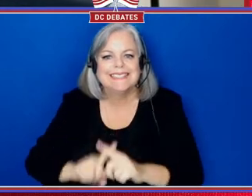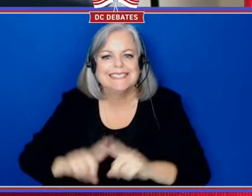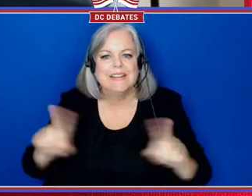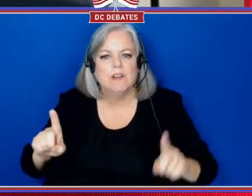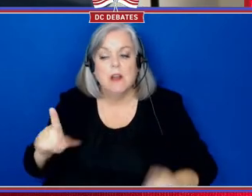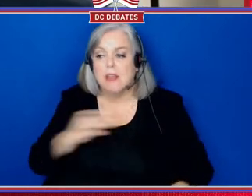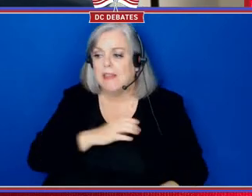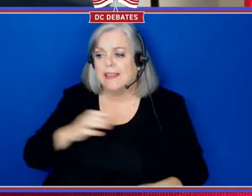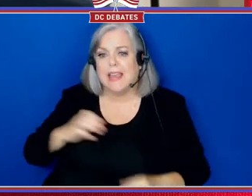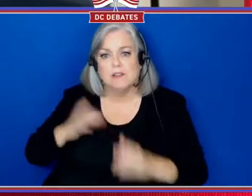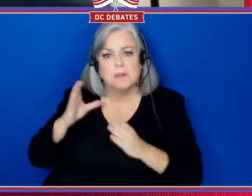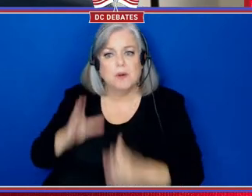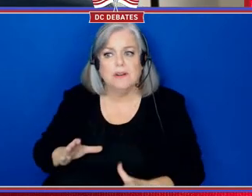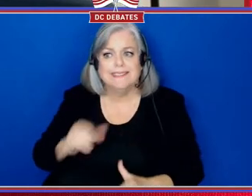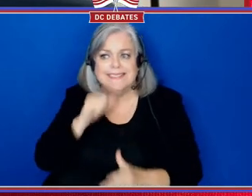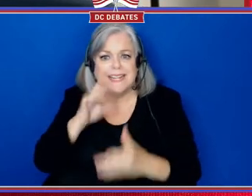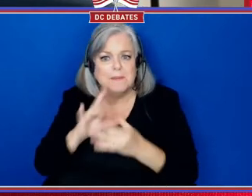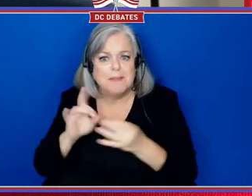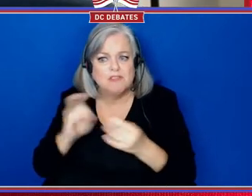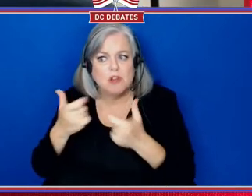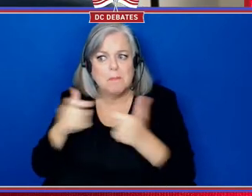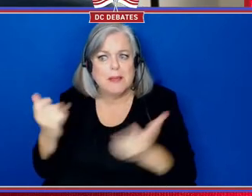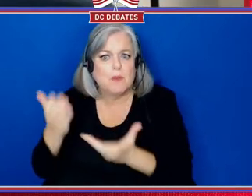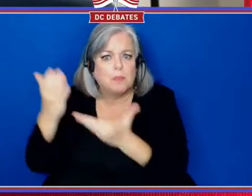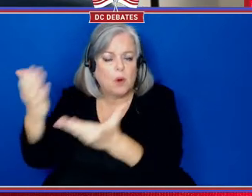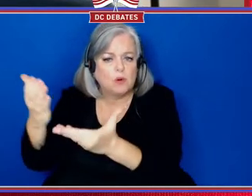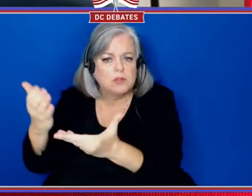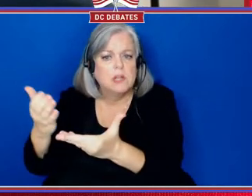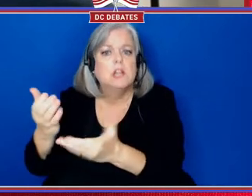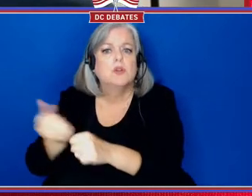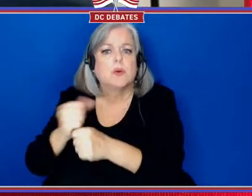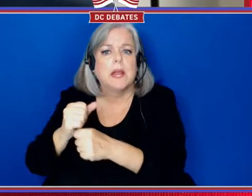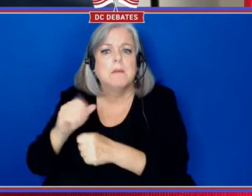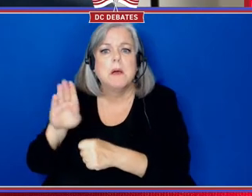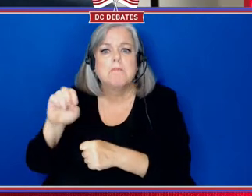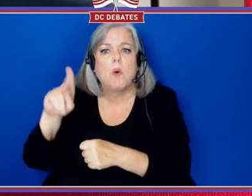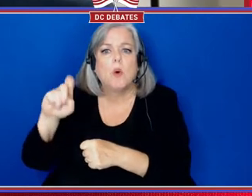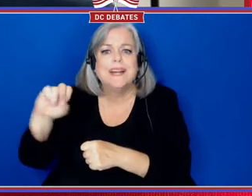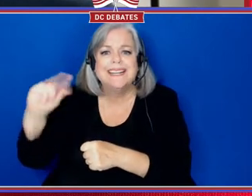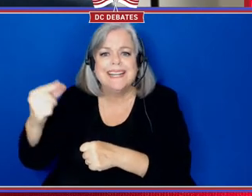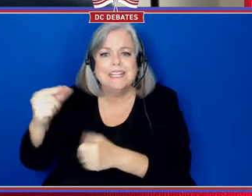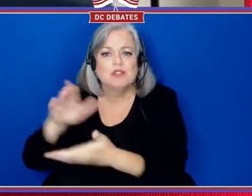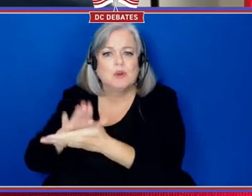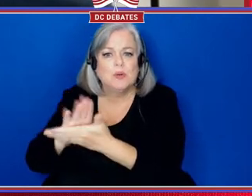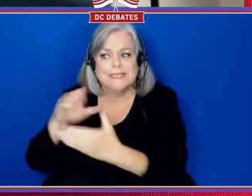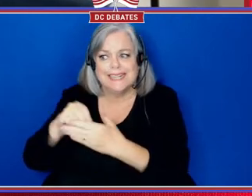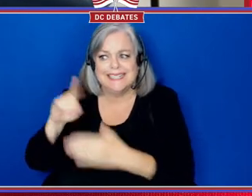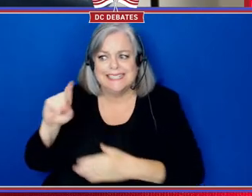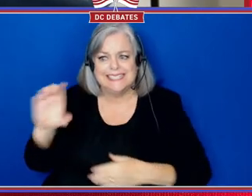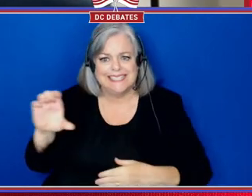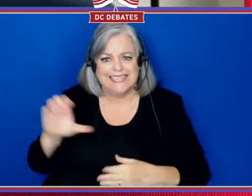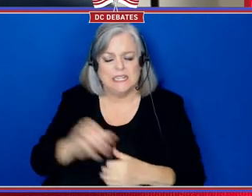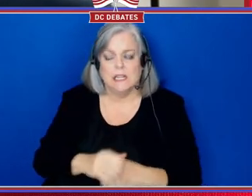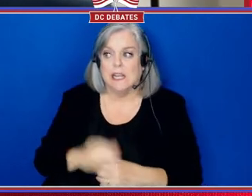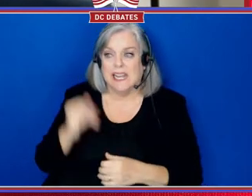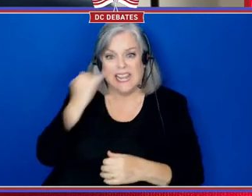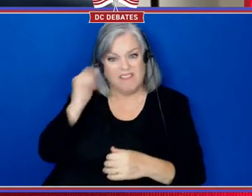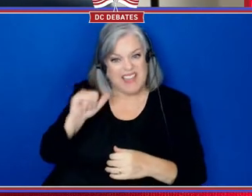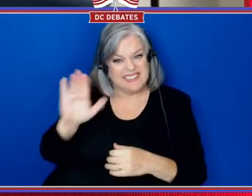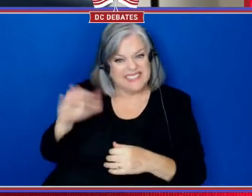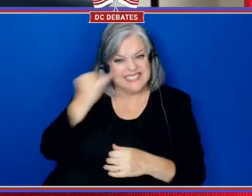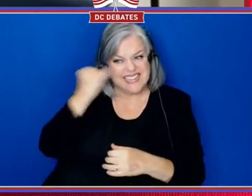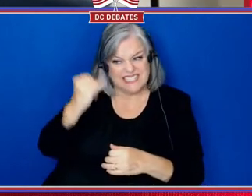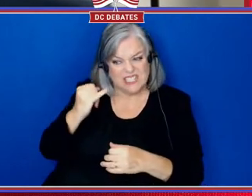proposal he made to create boarding schools in the District of Columbia. If this is his idea of doing something different, we think this